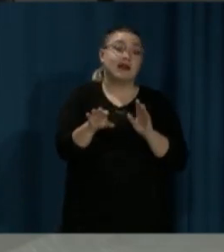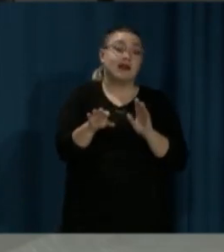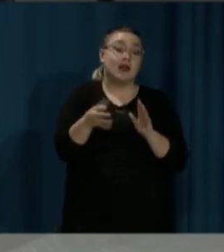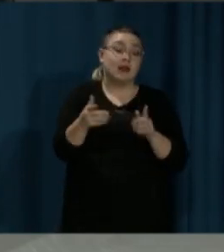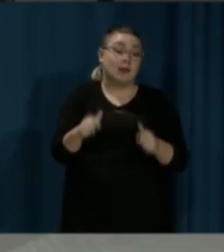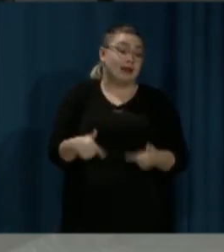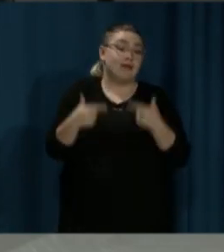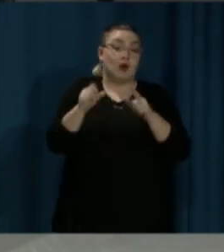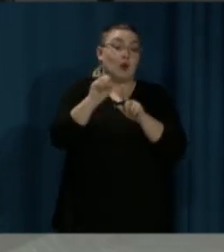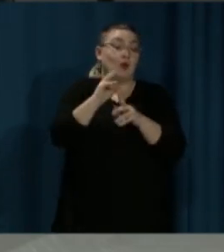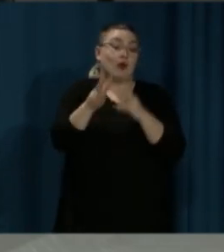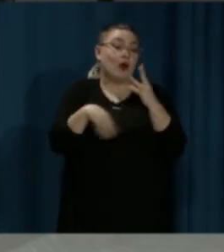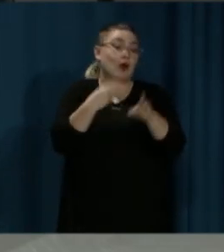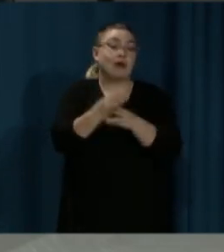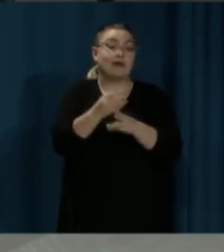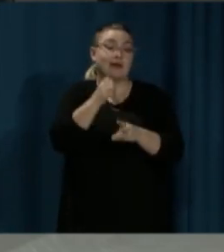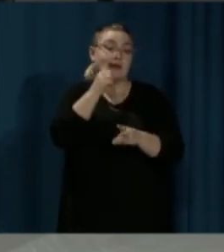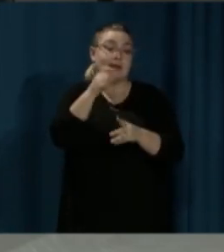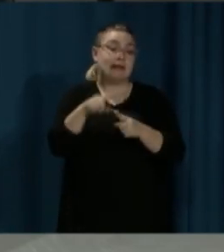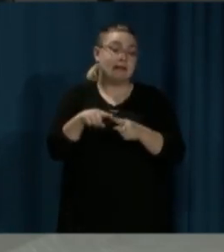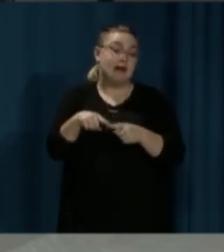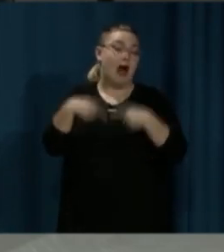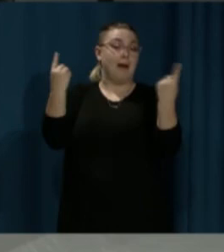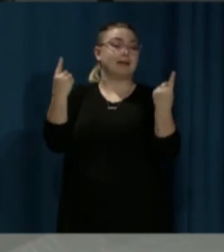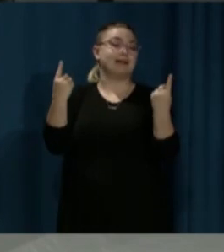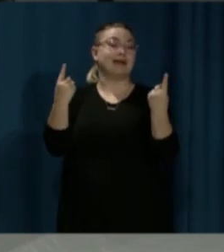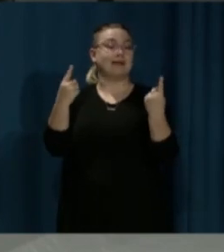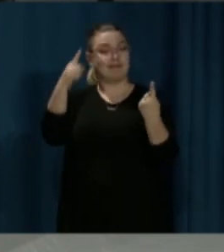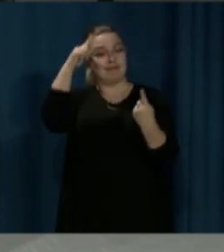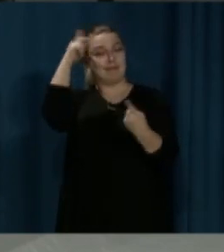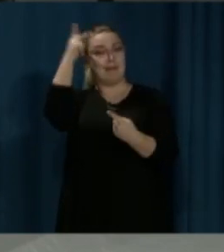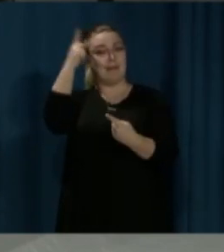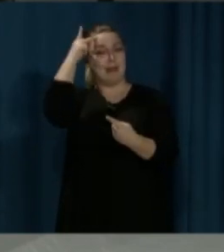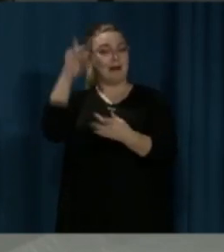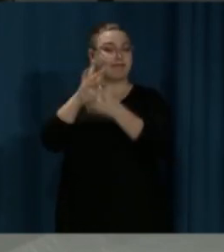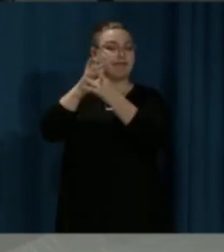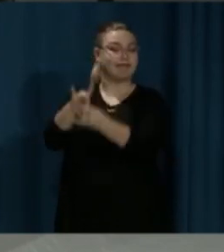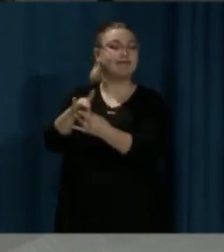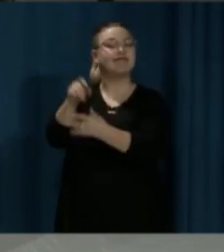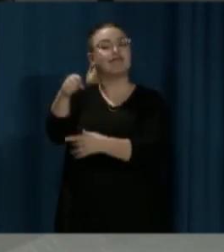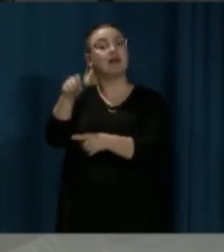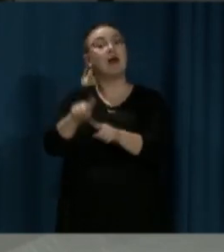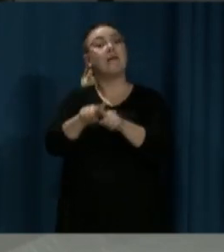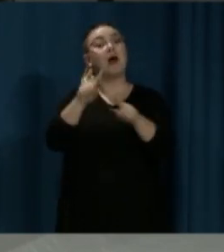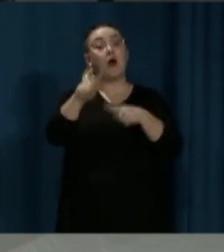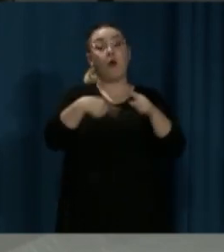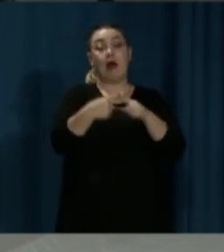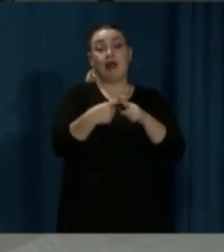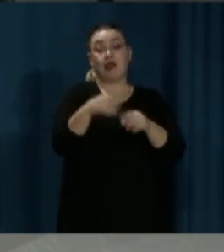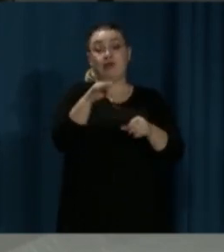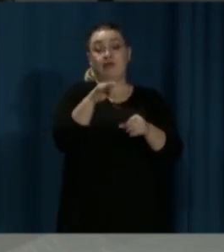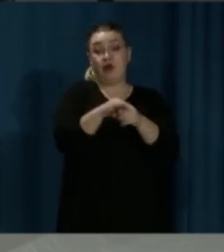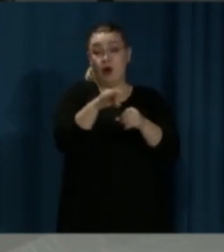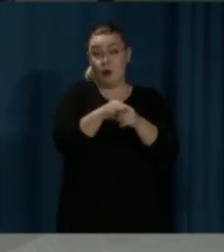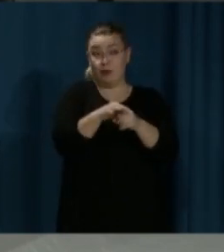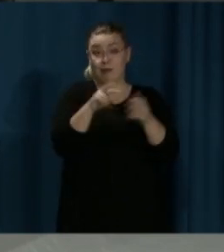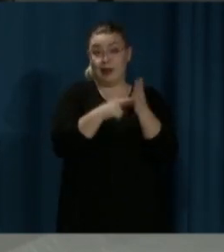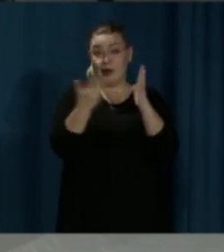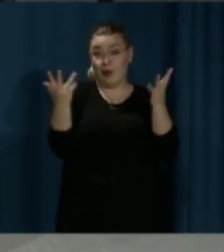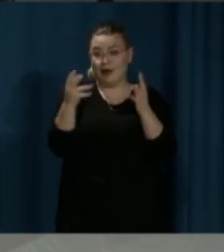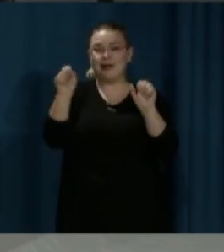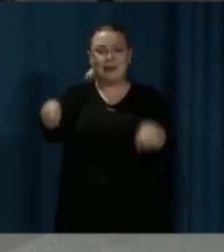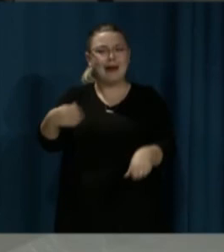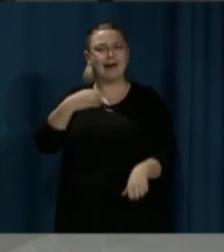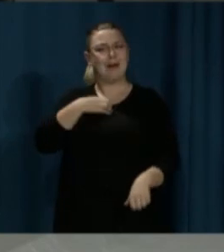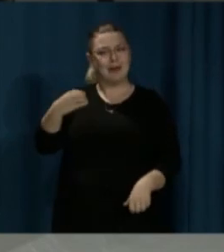opposite party of what you would prefer. And then I said, but at least if you went and voted, you can retain your right to complain. Yeah, there you go. Right.